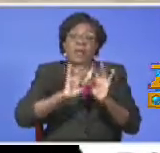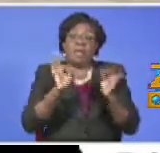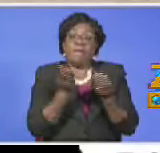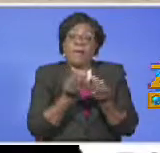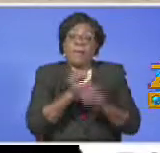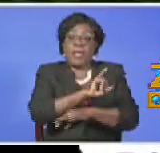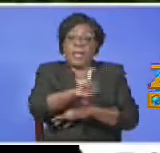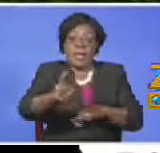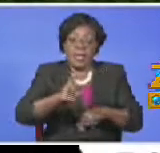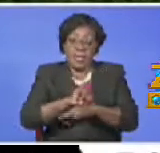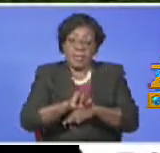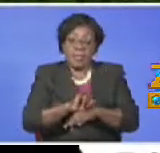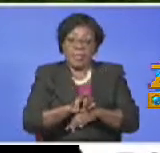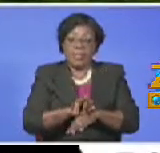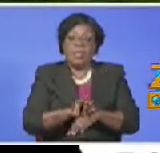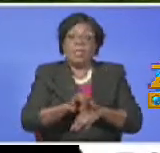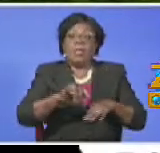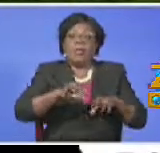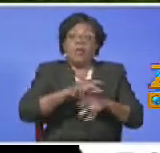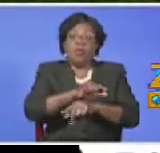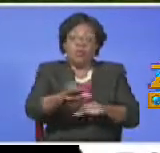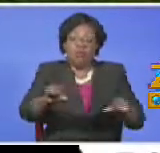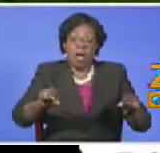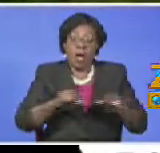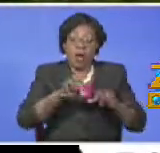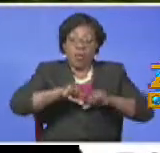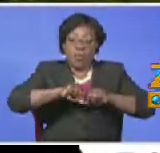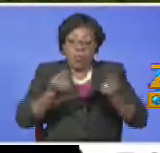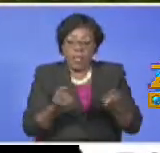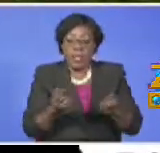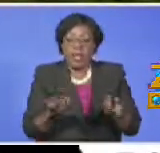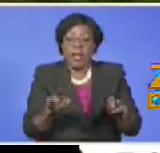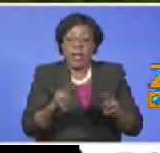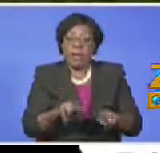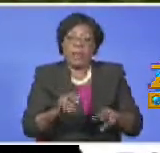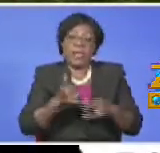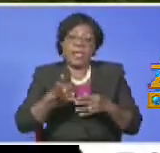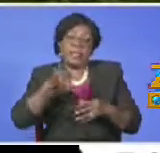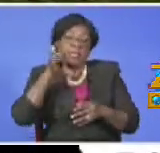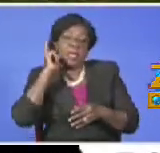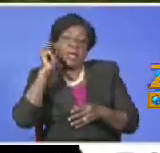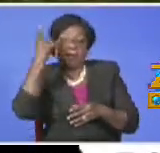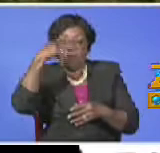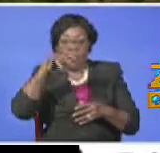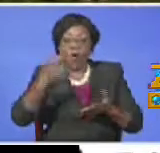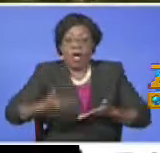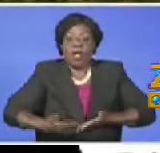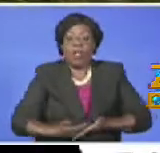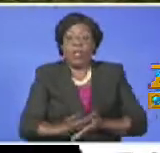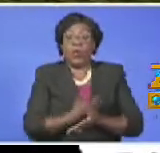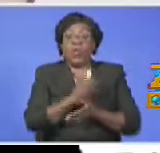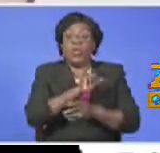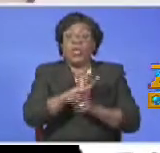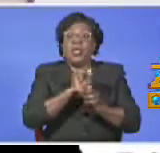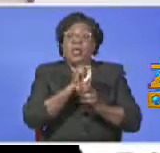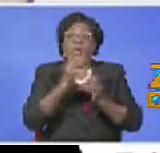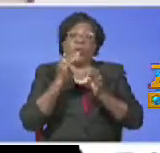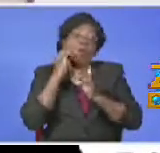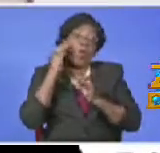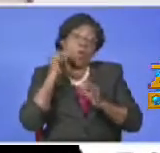Village subdivision that will be built in four phases, comprising 365 lots for single and multifamily housing.